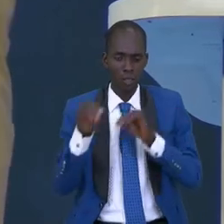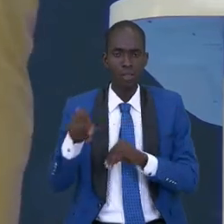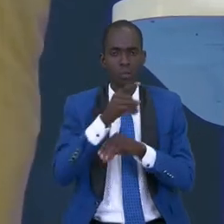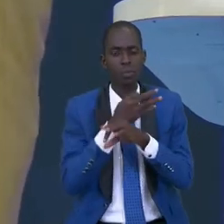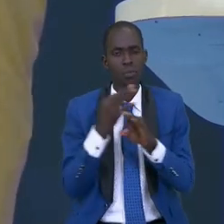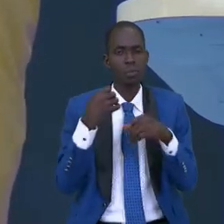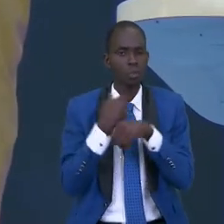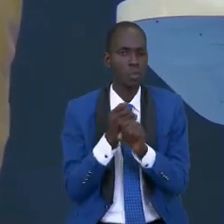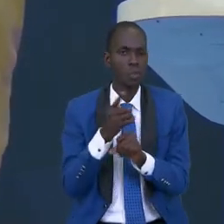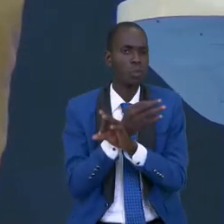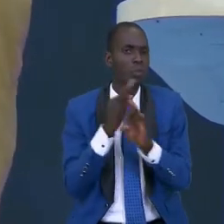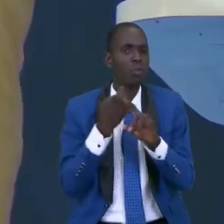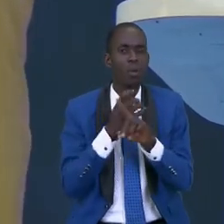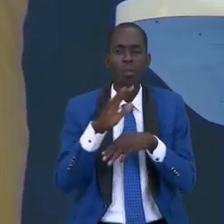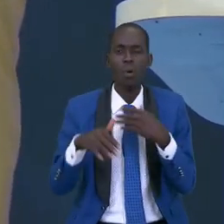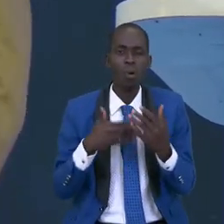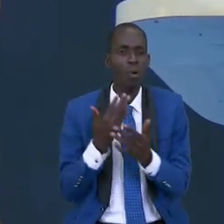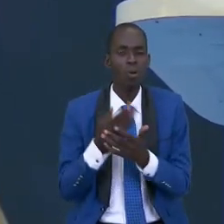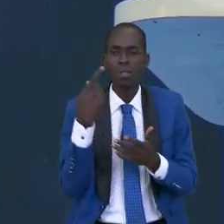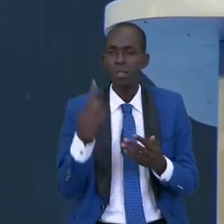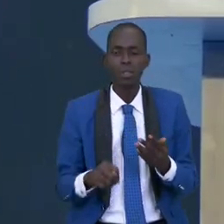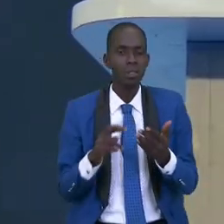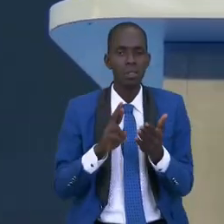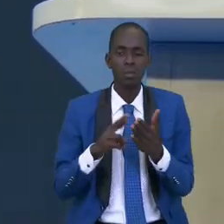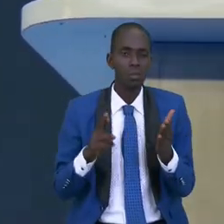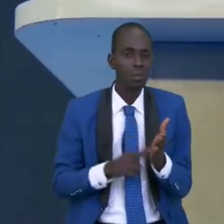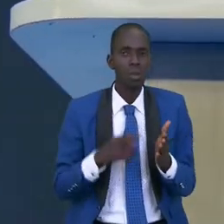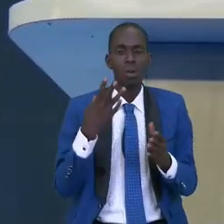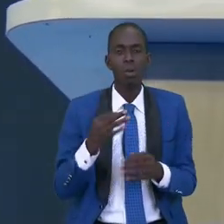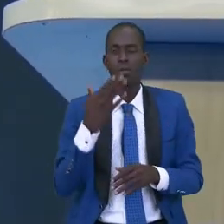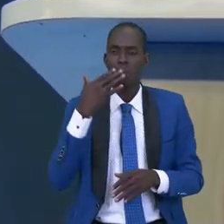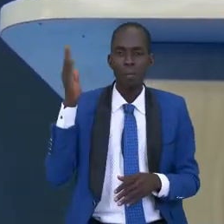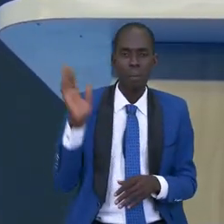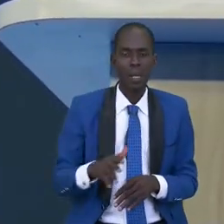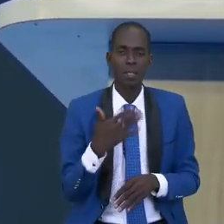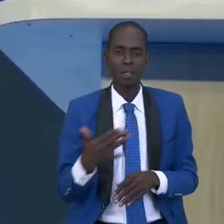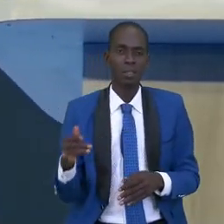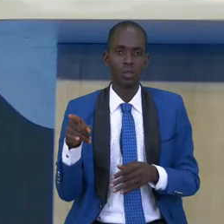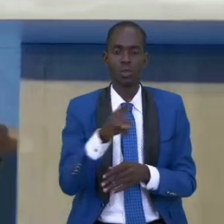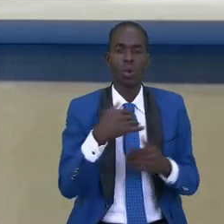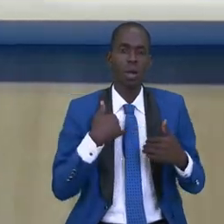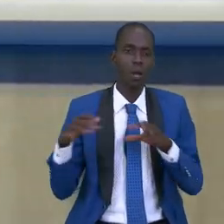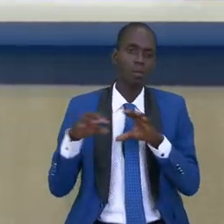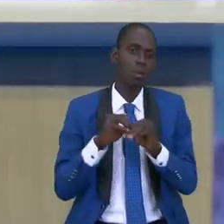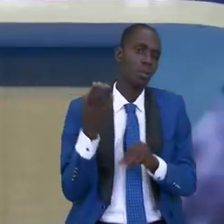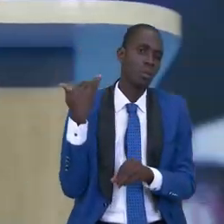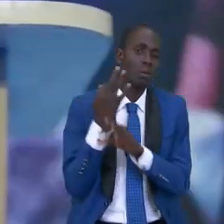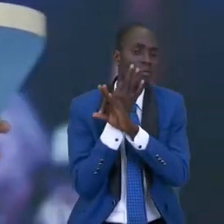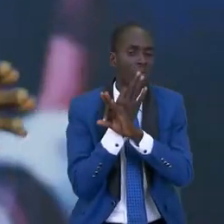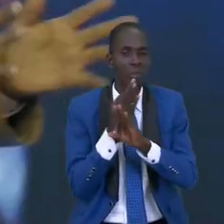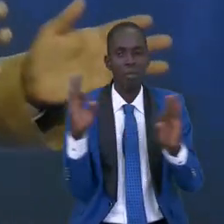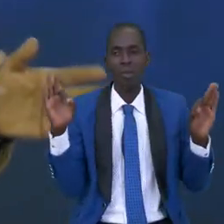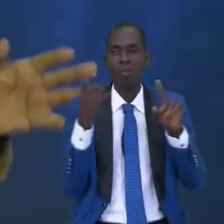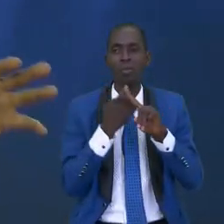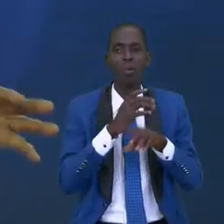Free from all the consequences of the evil things you had done in the past. Free from